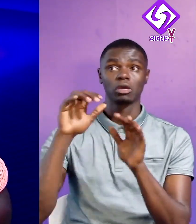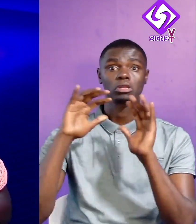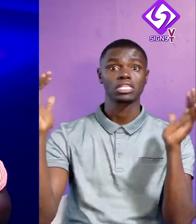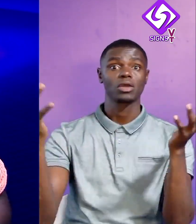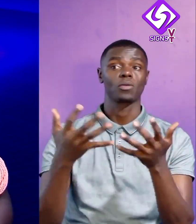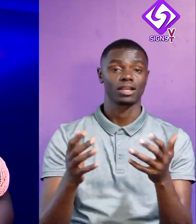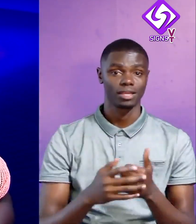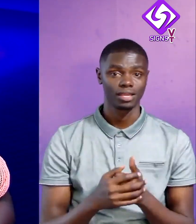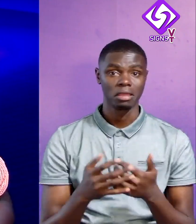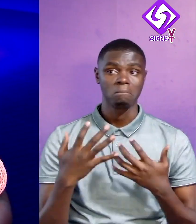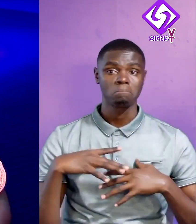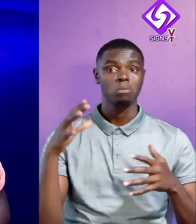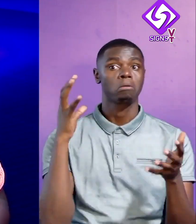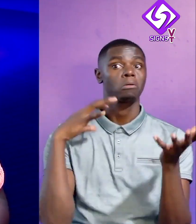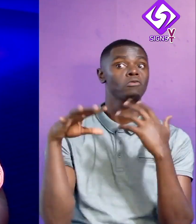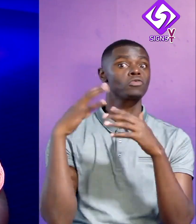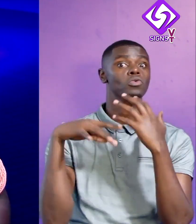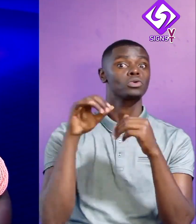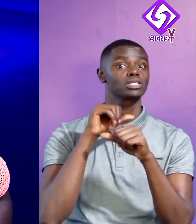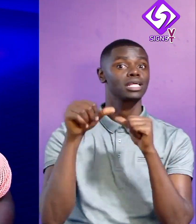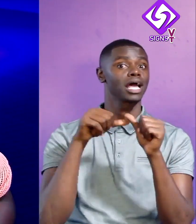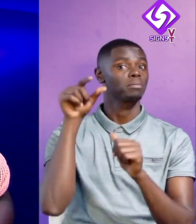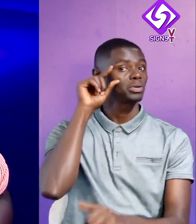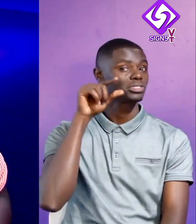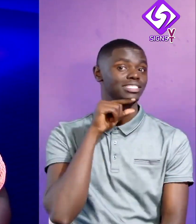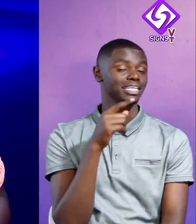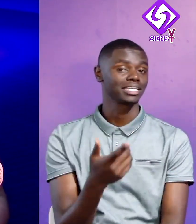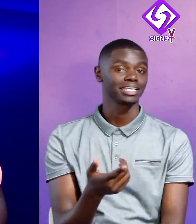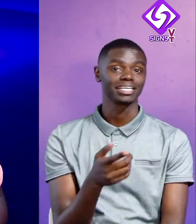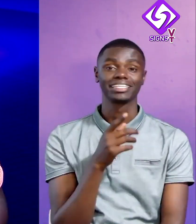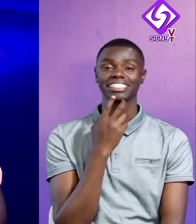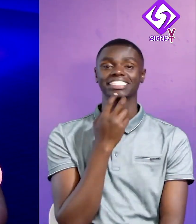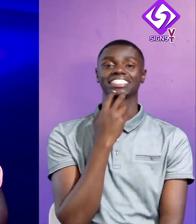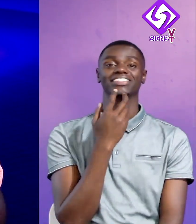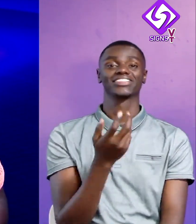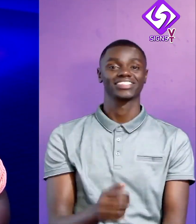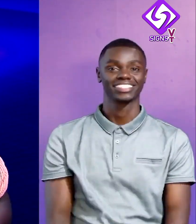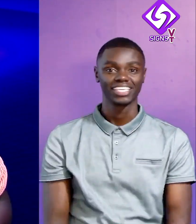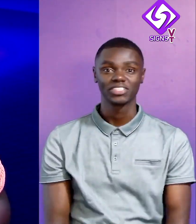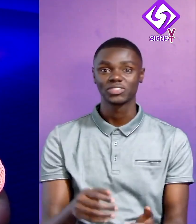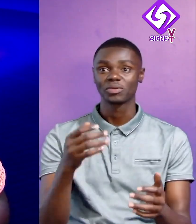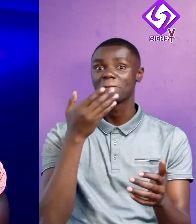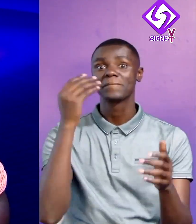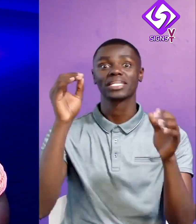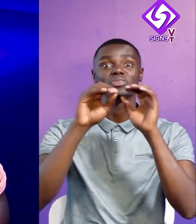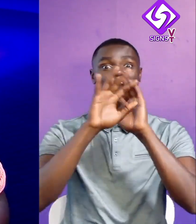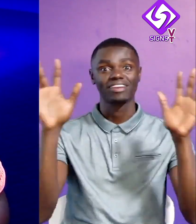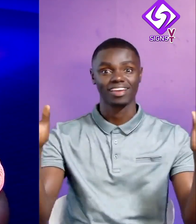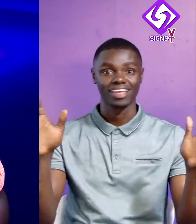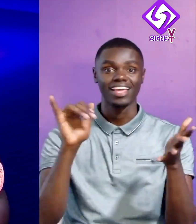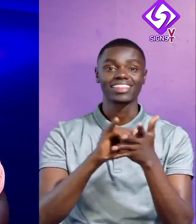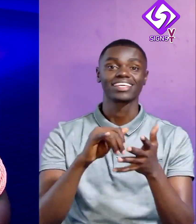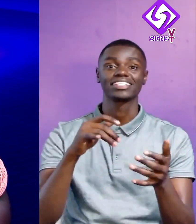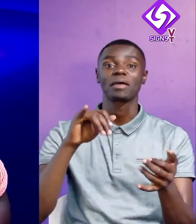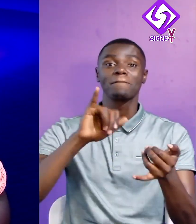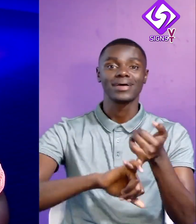watu wame-confuse sana mambo ya gender. So, yes, kweli. clarify vizuri sana that he's married to one